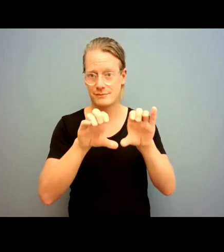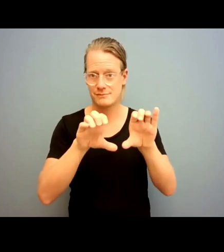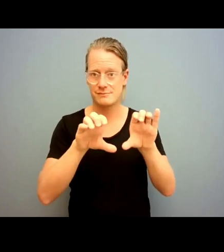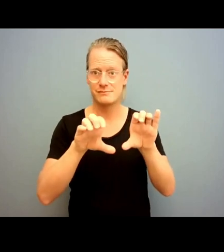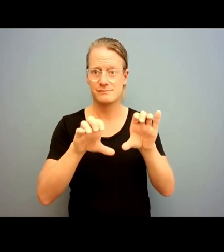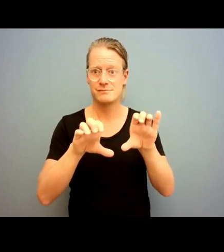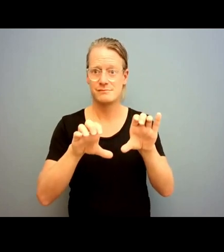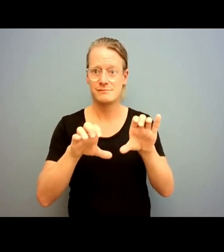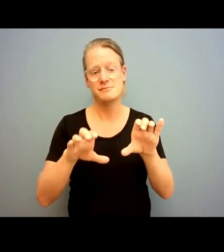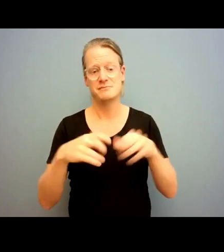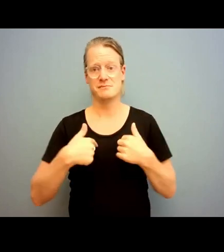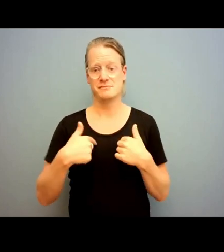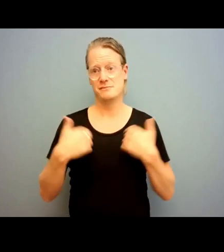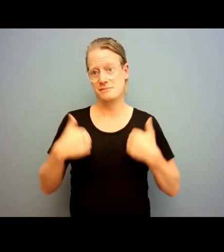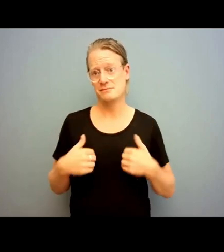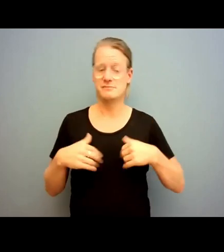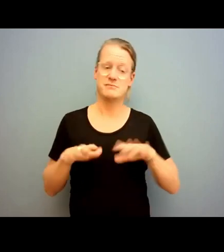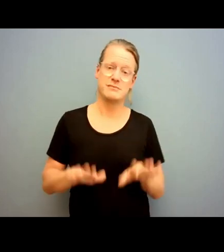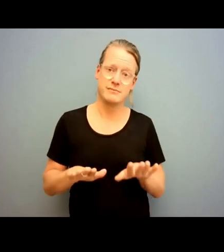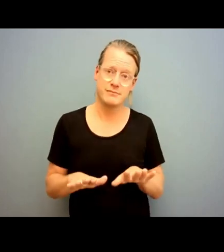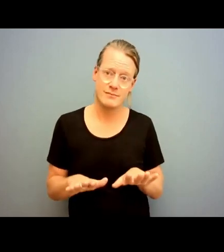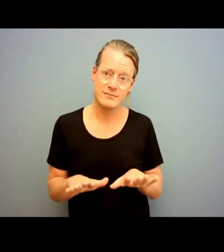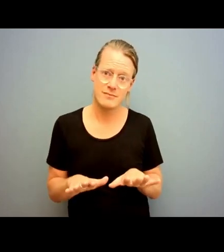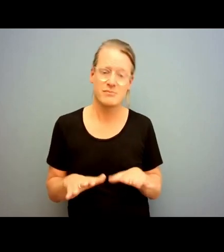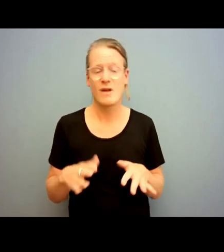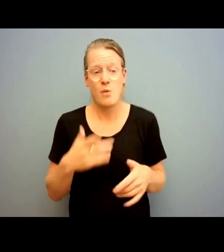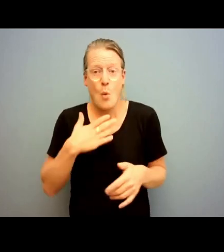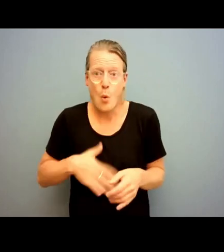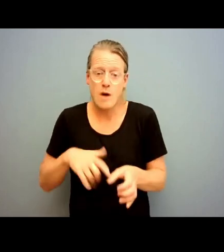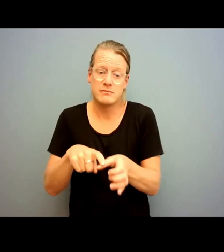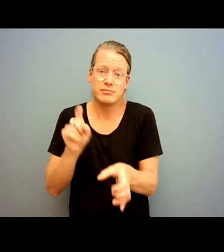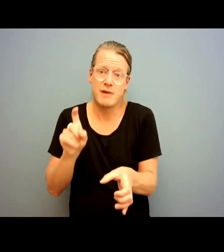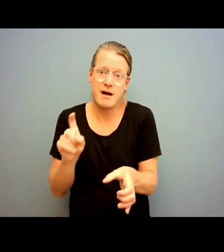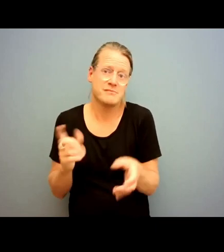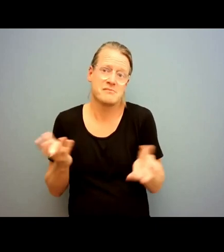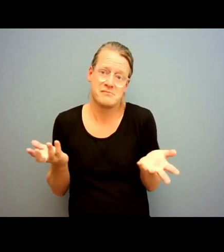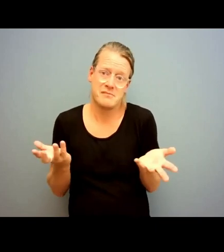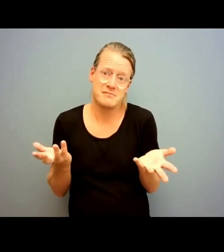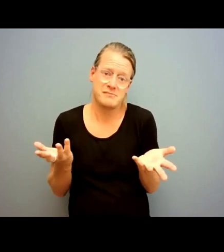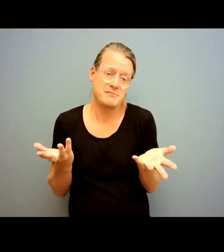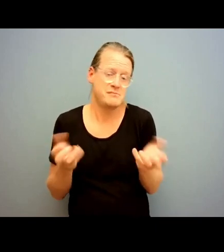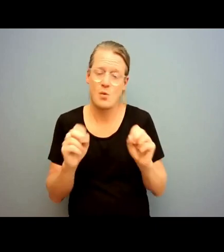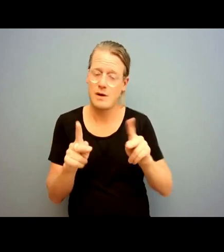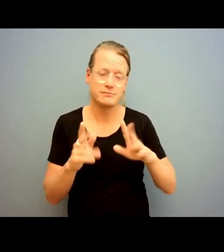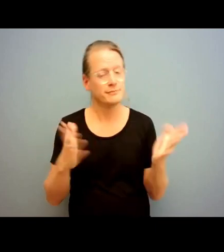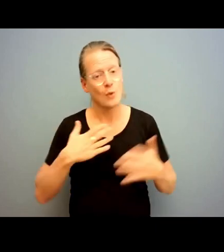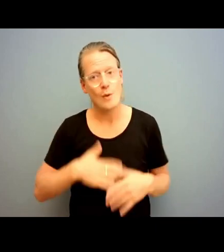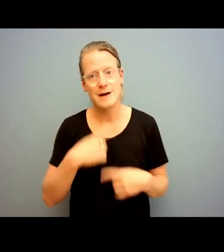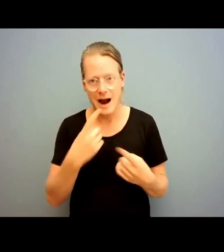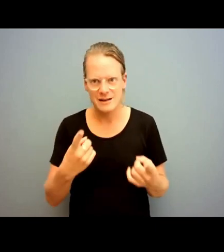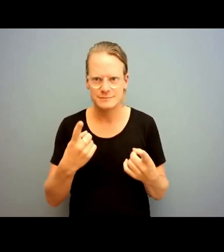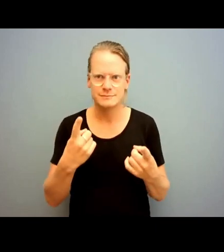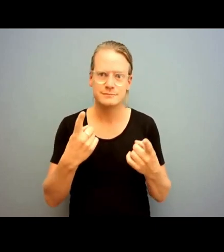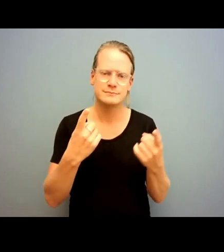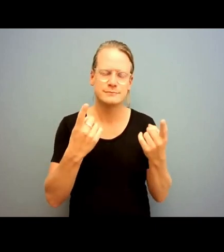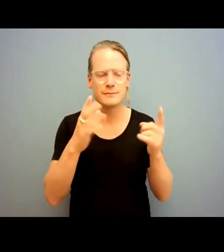would leave before that, I say thank you again and welcome back tomorrow when we will be more into the organizations